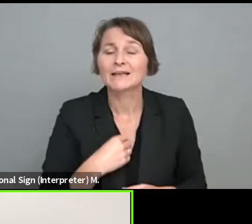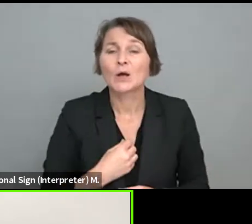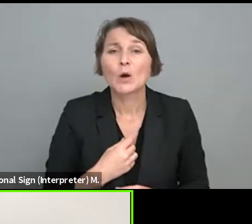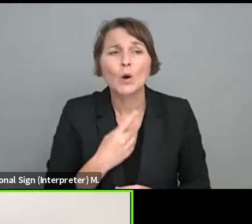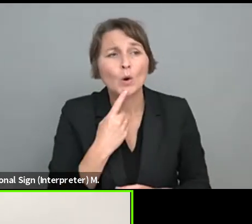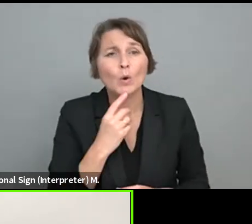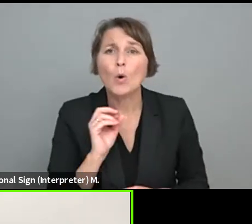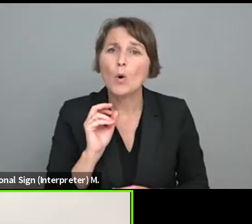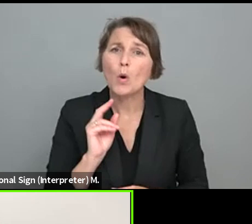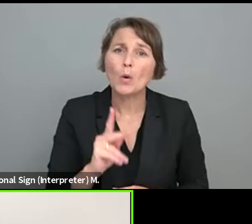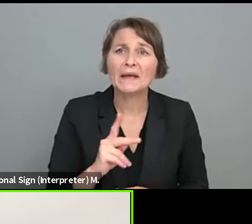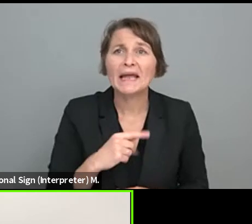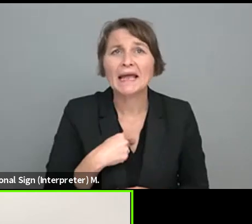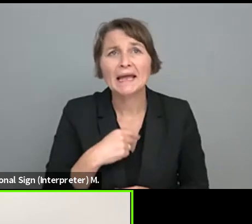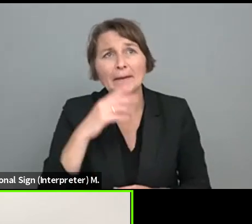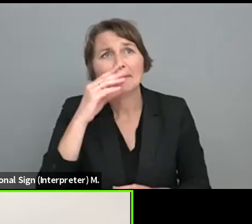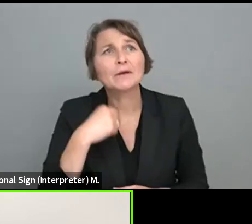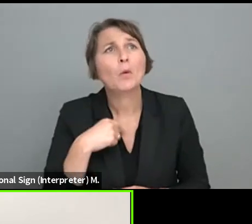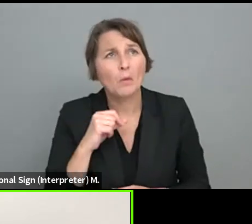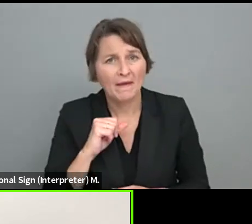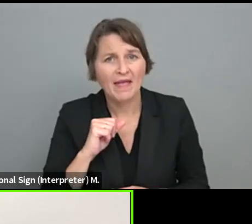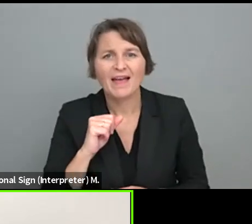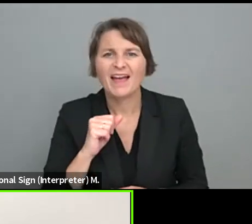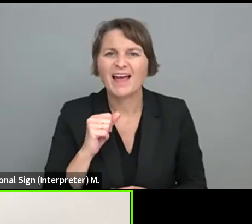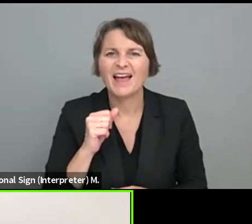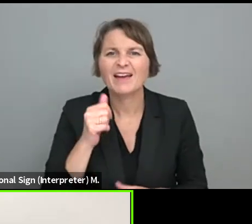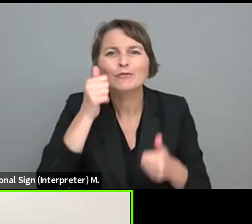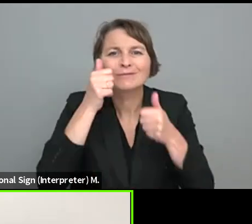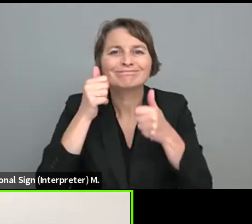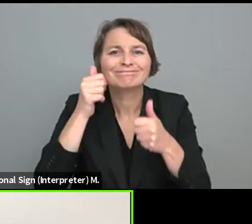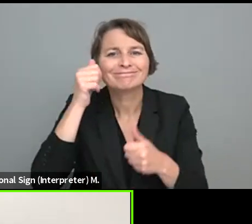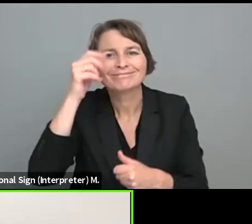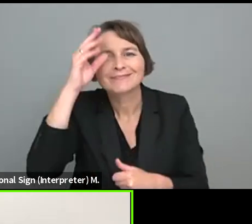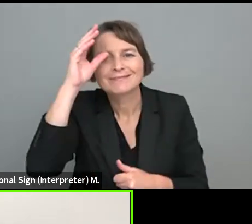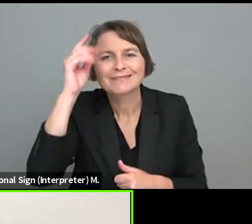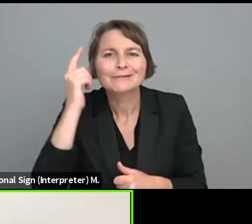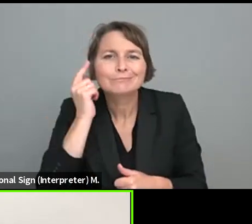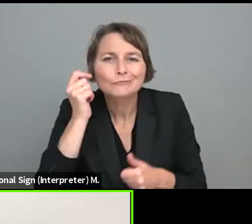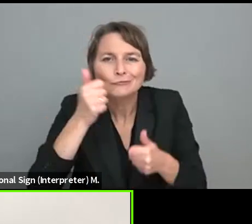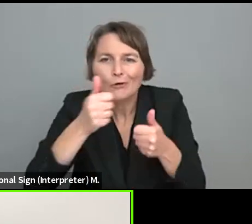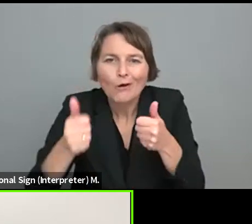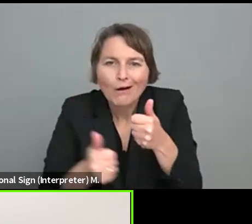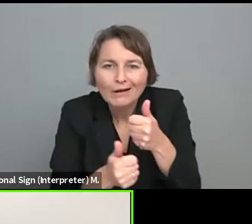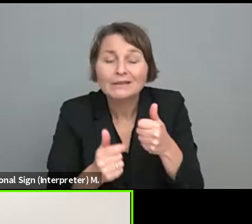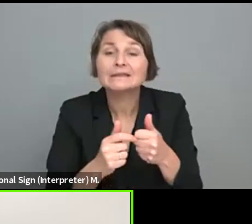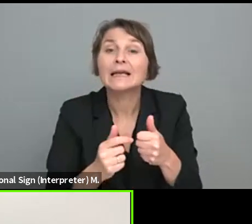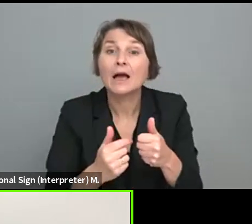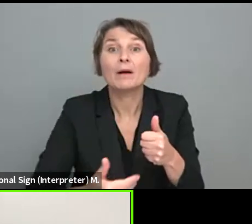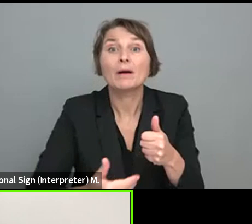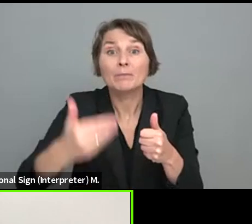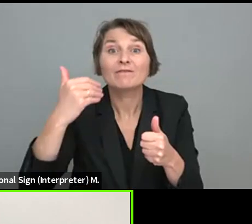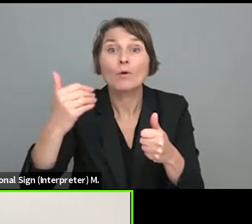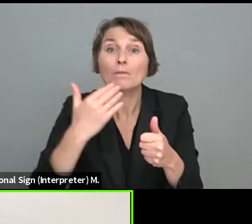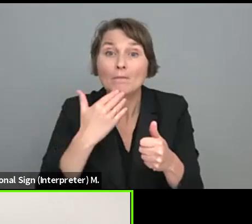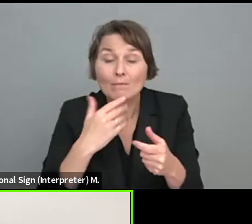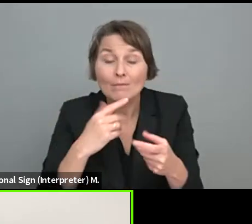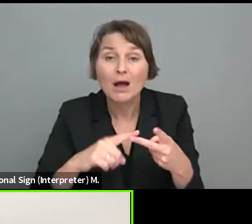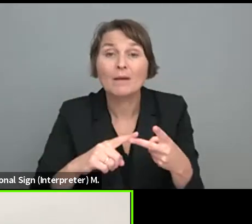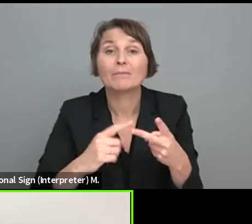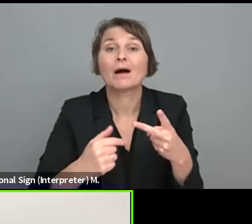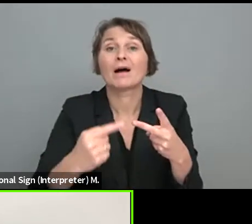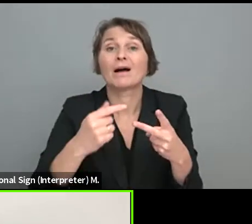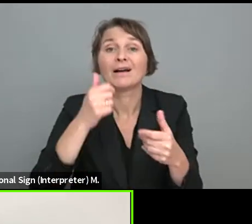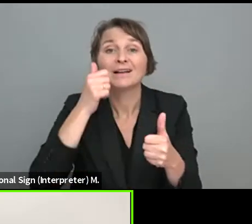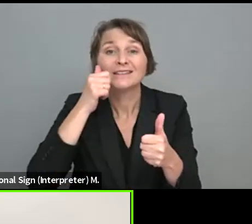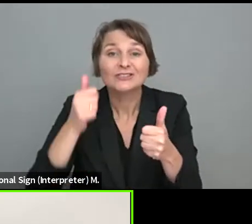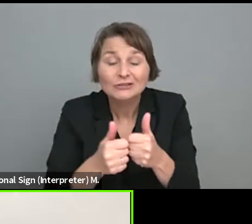you had a daughter, because, you know, potentially you had a wife also, and you had a mother, and you had a sister, and you had an aunt. Now you're just feeling